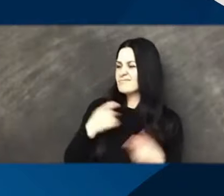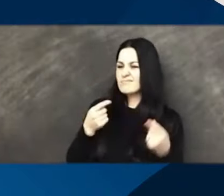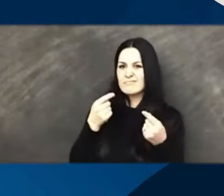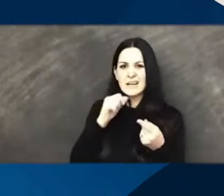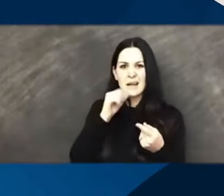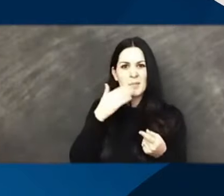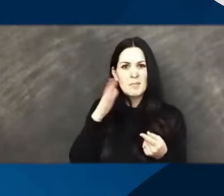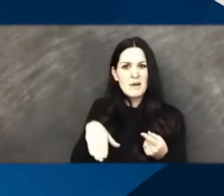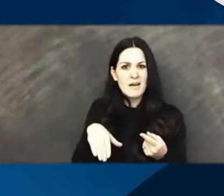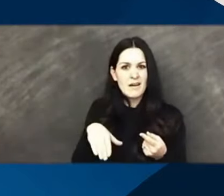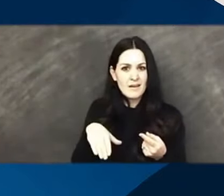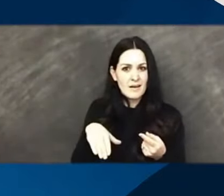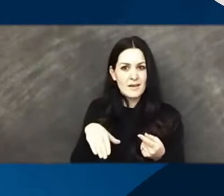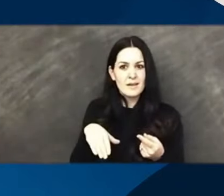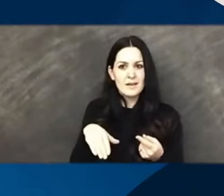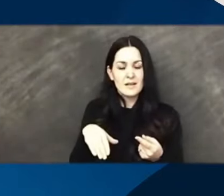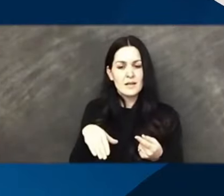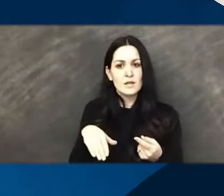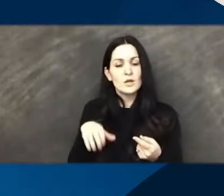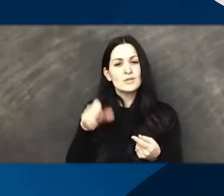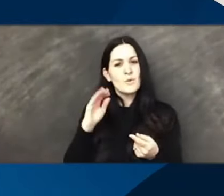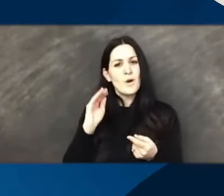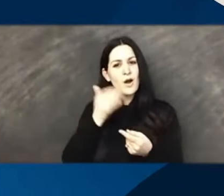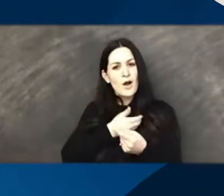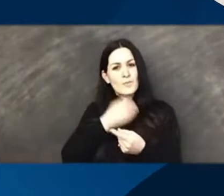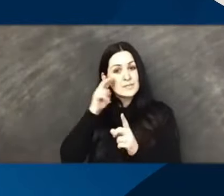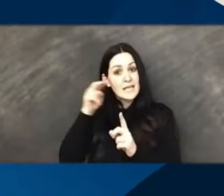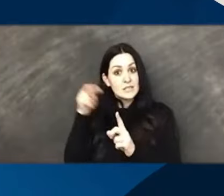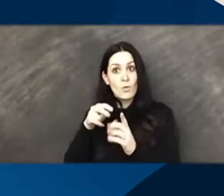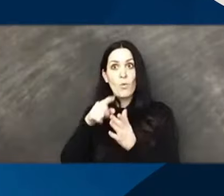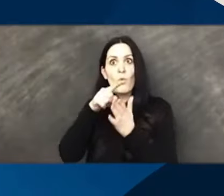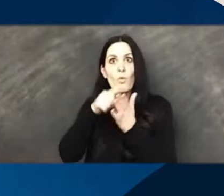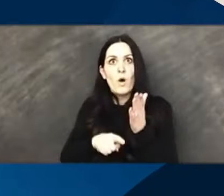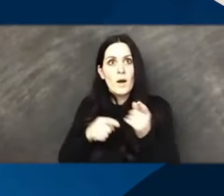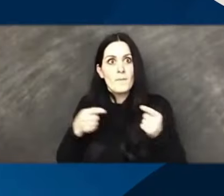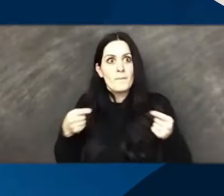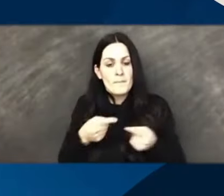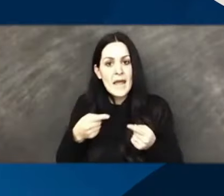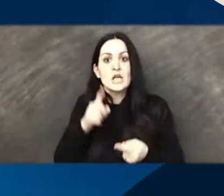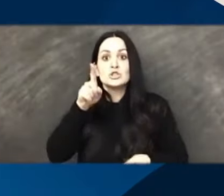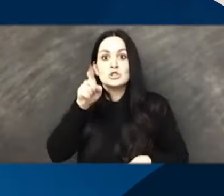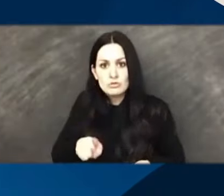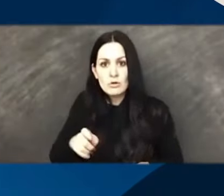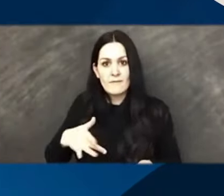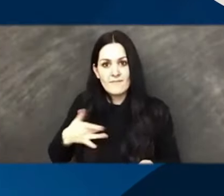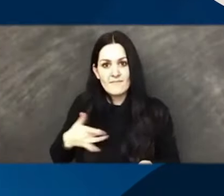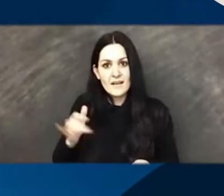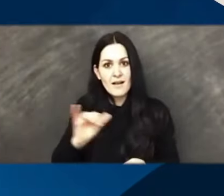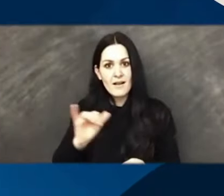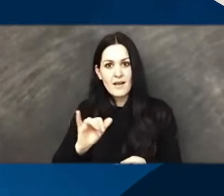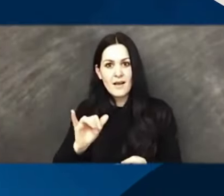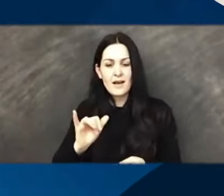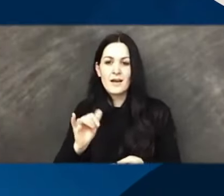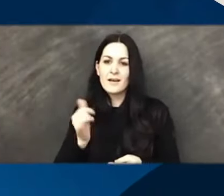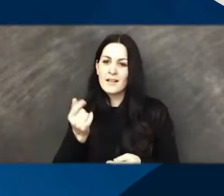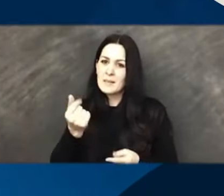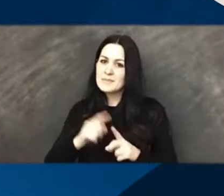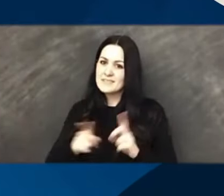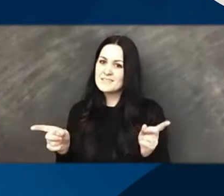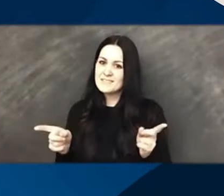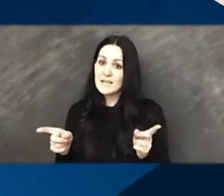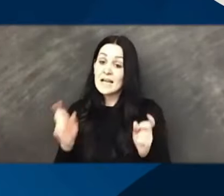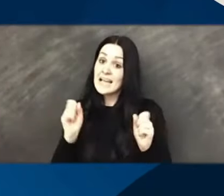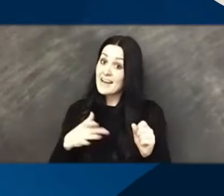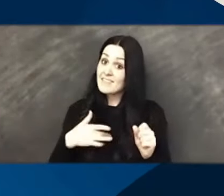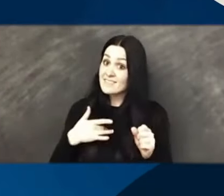maybe our perception of what the pain should be during an event is a little different. It can be pressure.